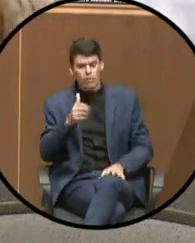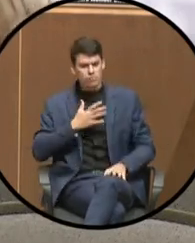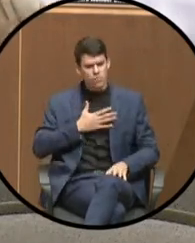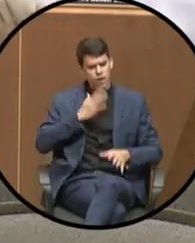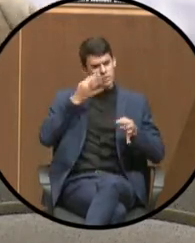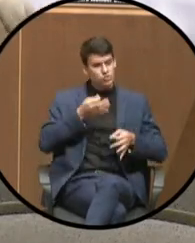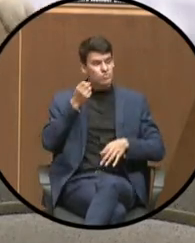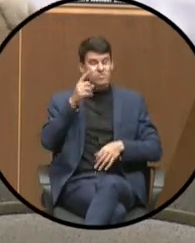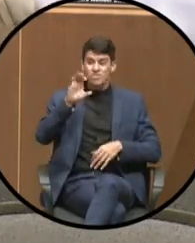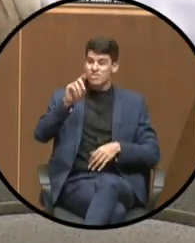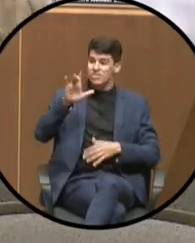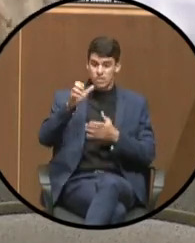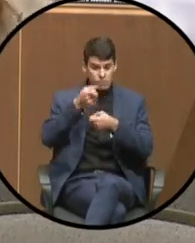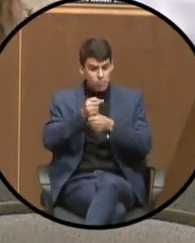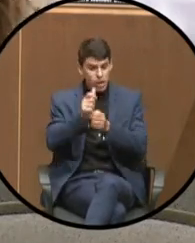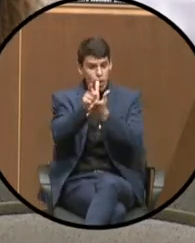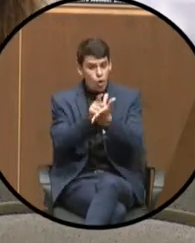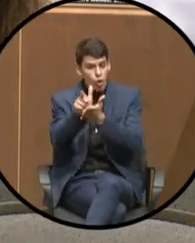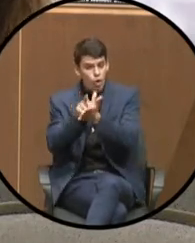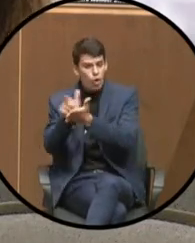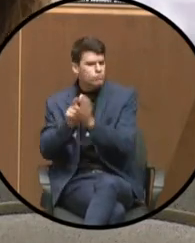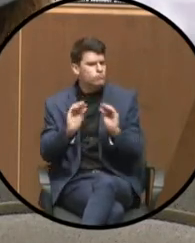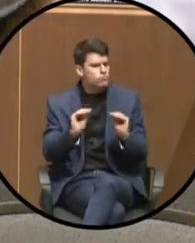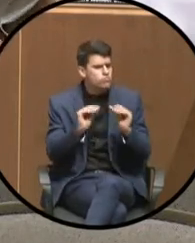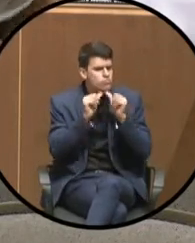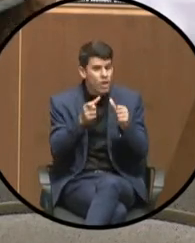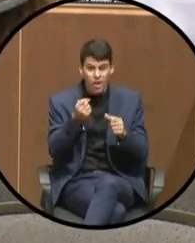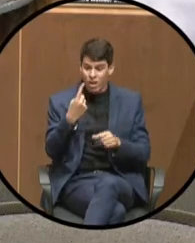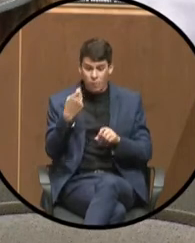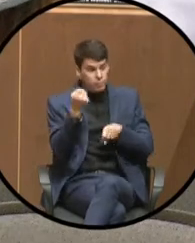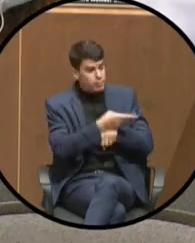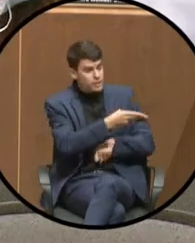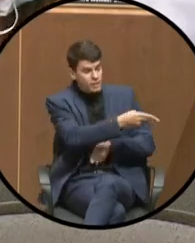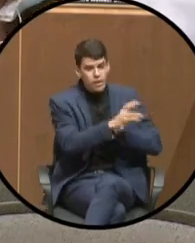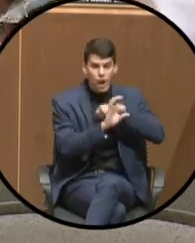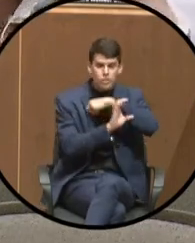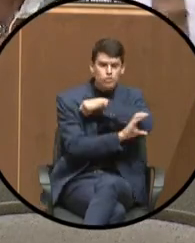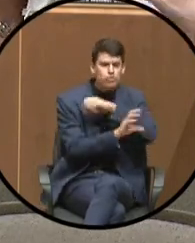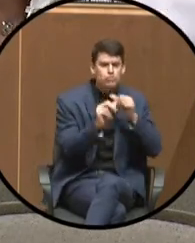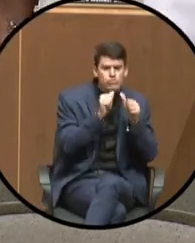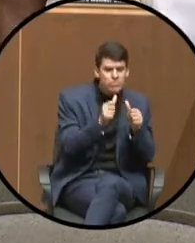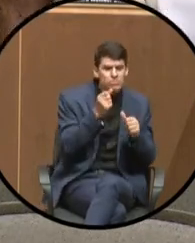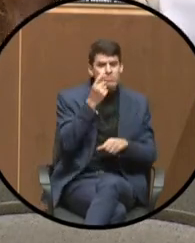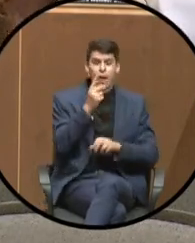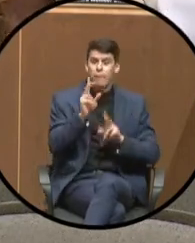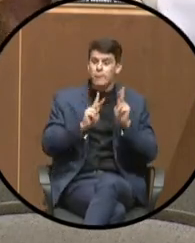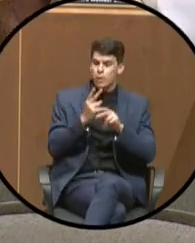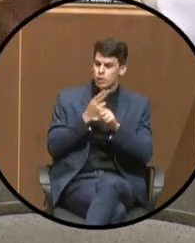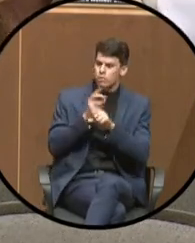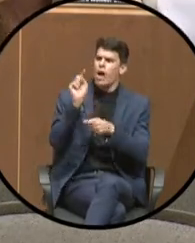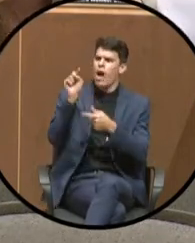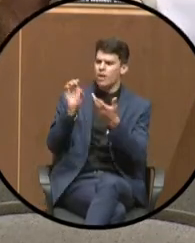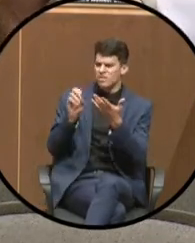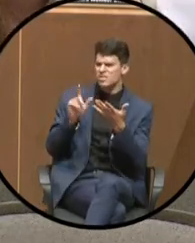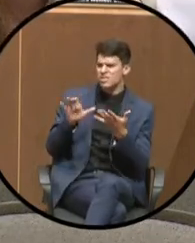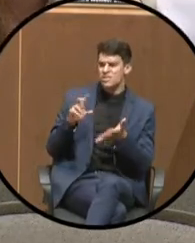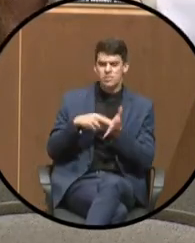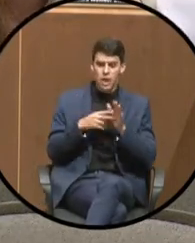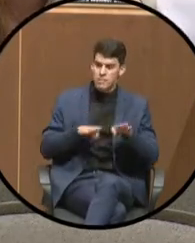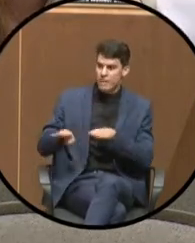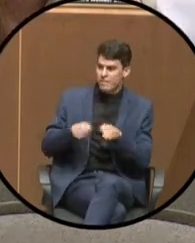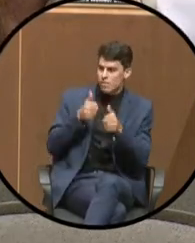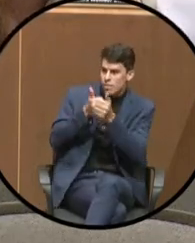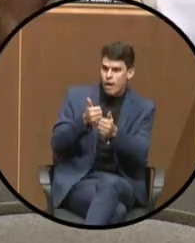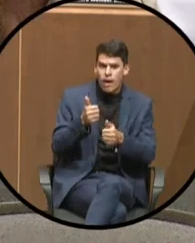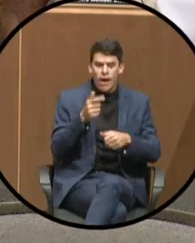CDC does not make laws and does not supersede the Constitution. Folks are using these bits as shields to behave erratically, often with the